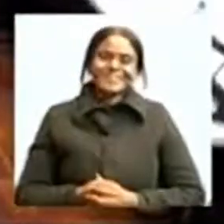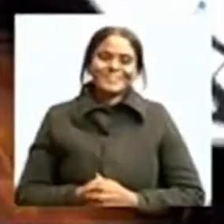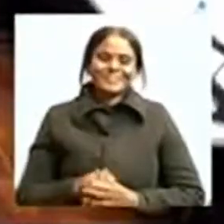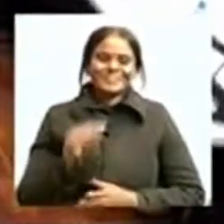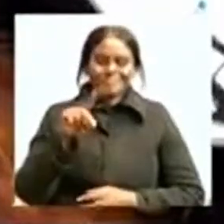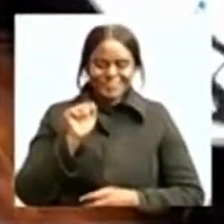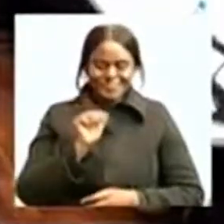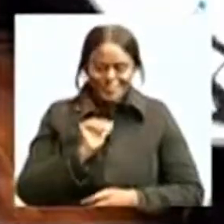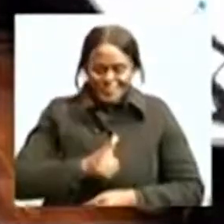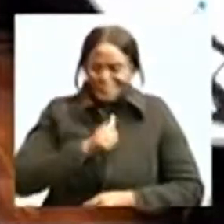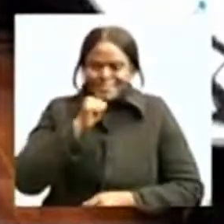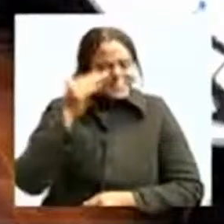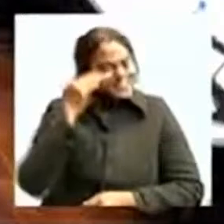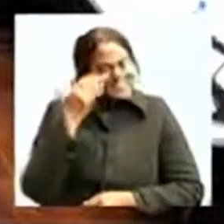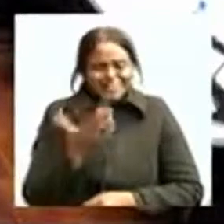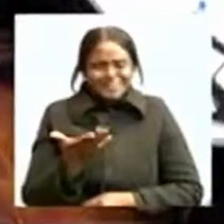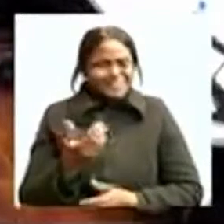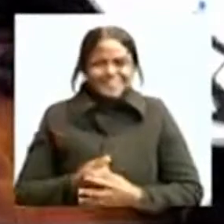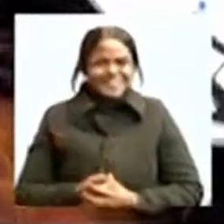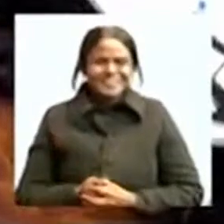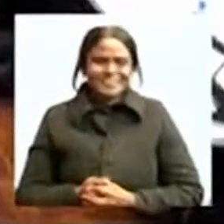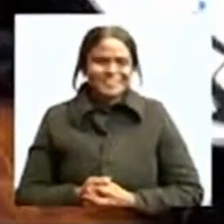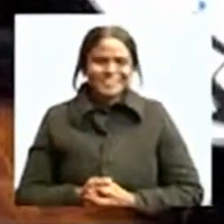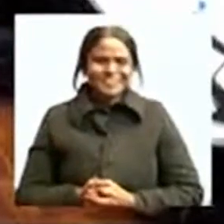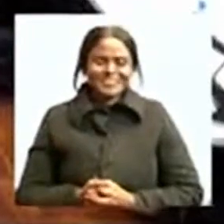PS, we don't know.